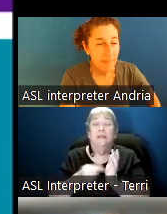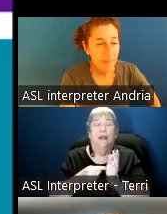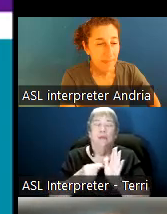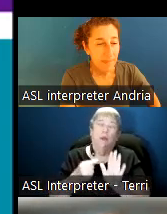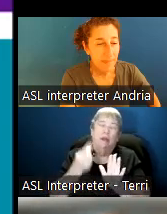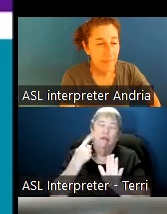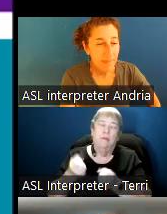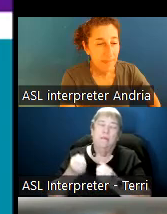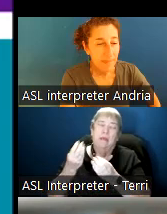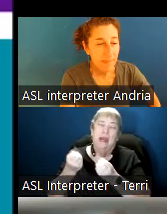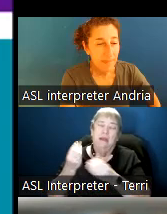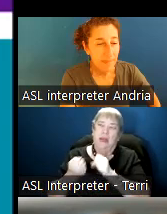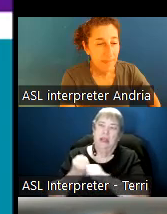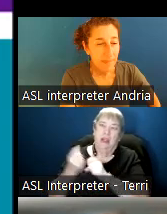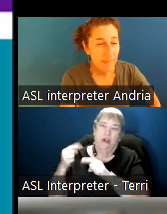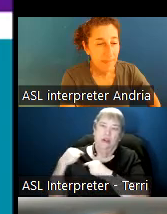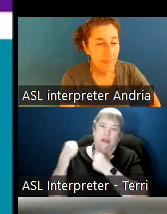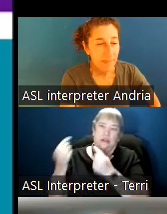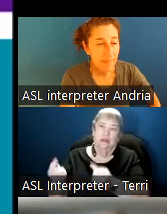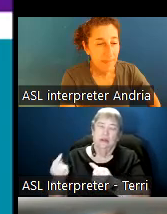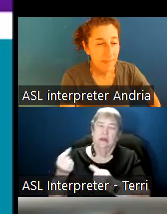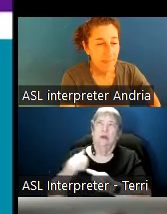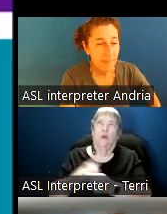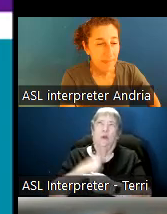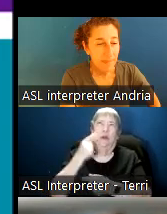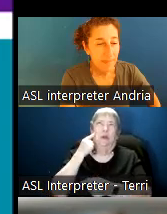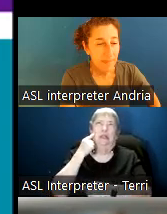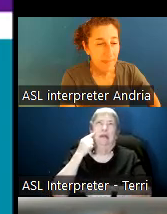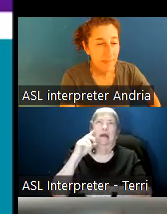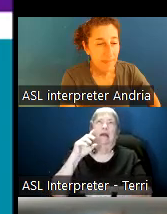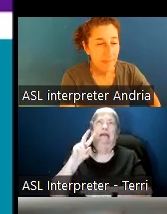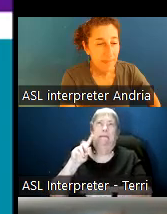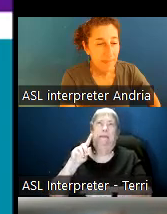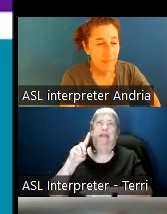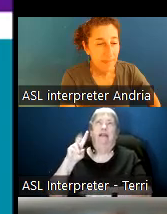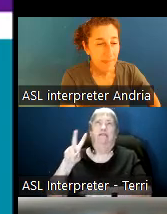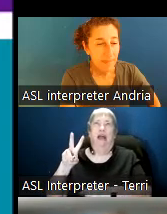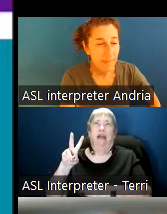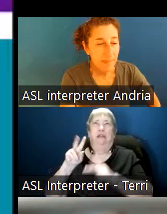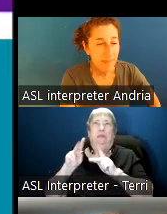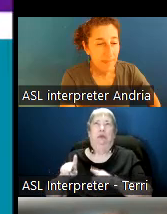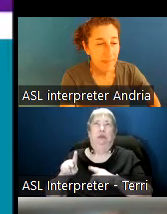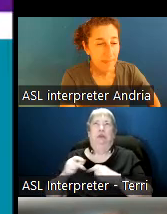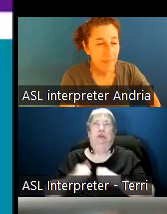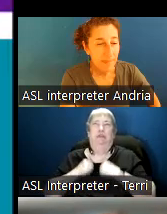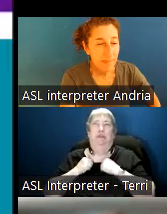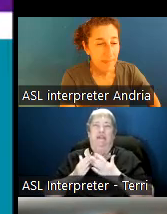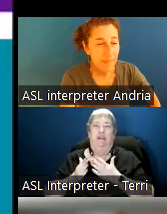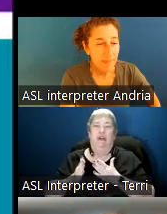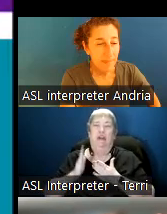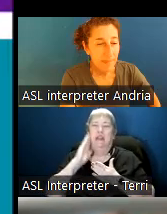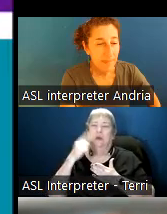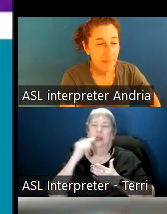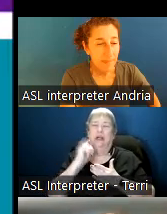the same vision of what a domestic violence survivor looked like. It was somebody who looked a lot like me, blonde hair,